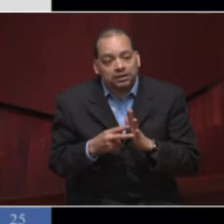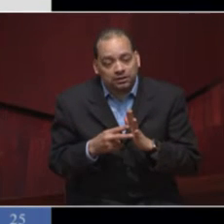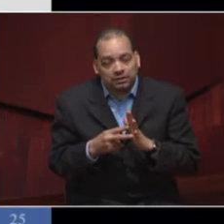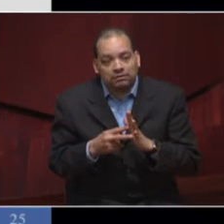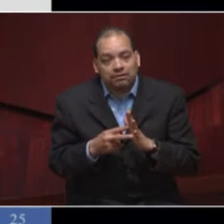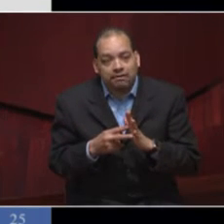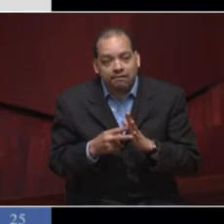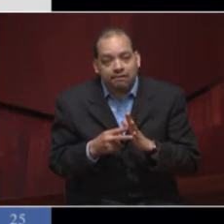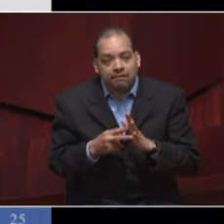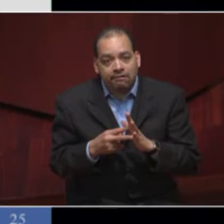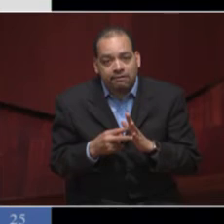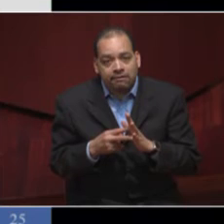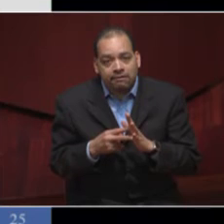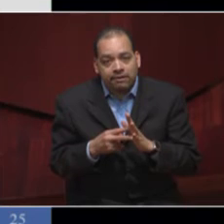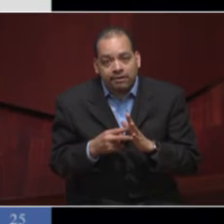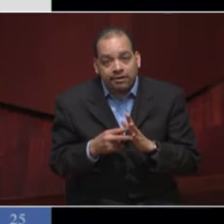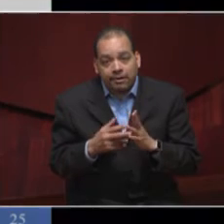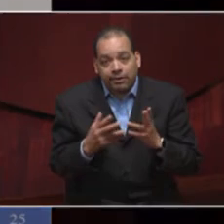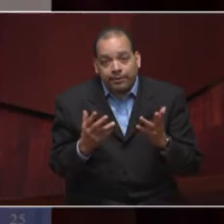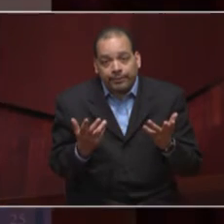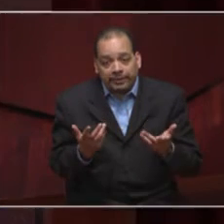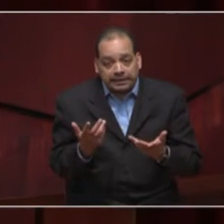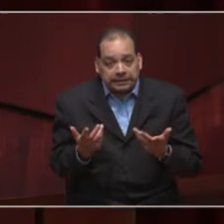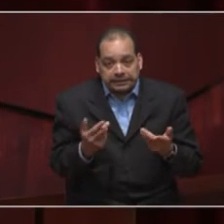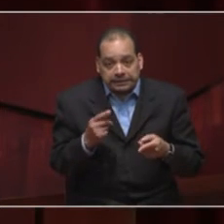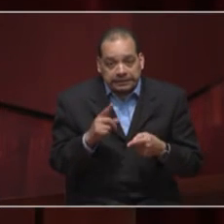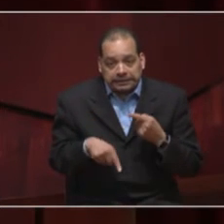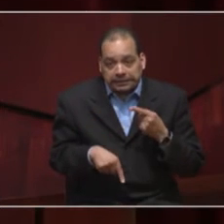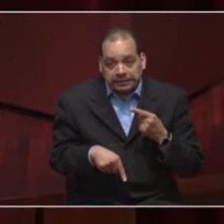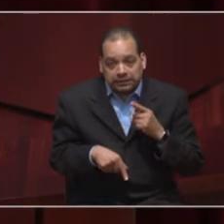we cannot really